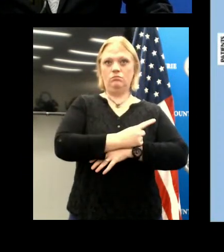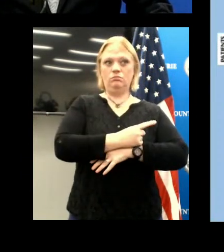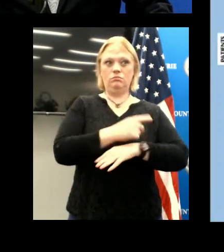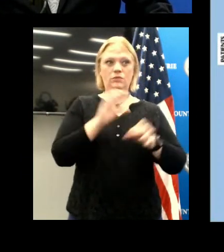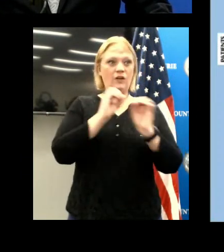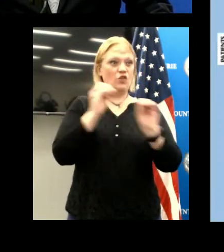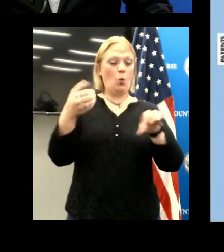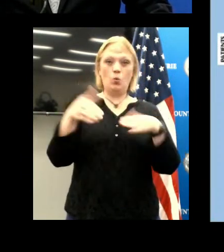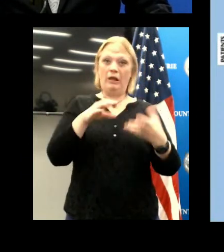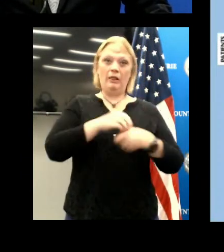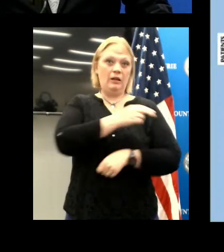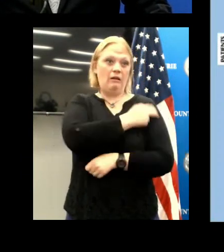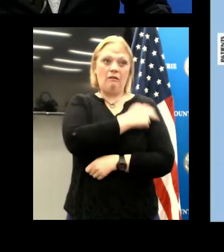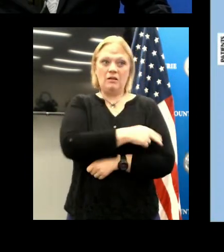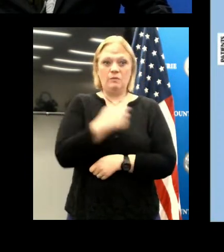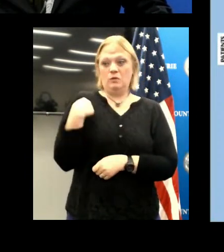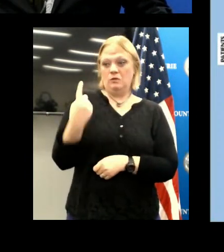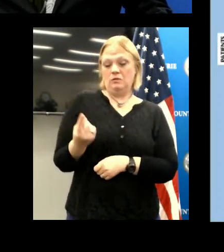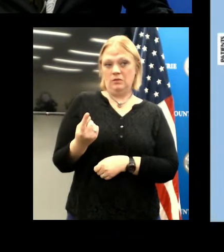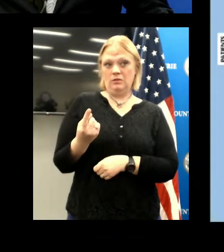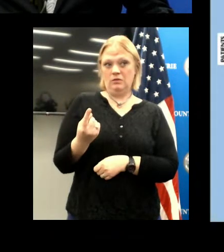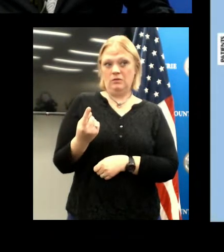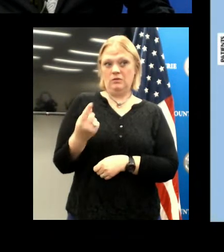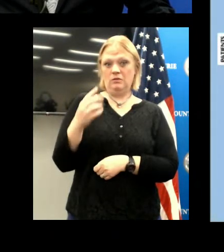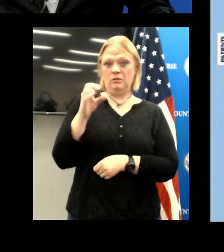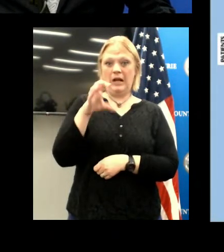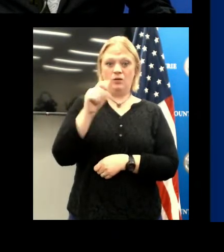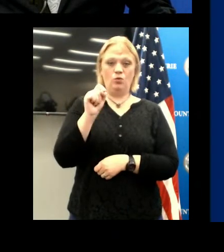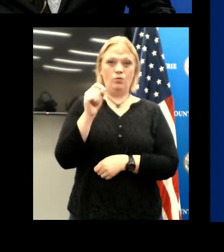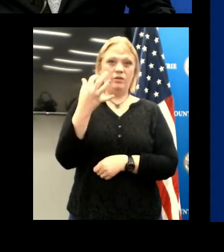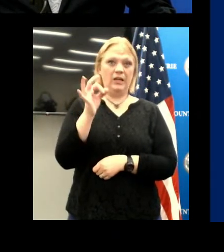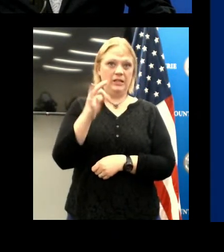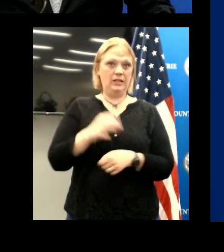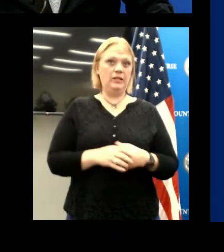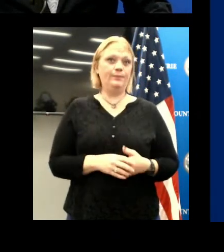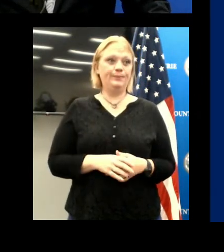deaths in the hospitals dating back to the 2 on October 19th.